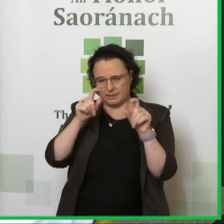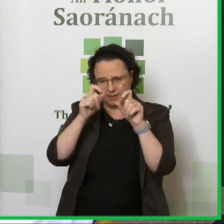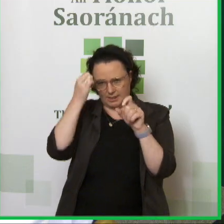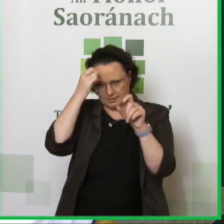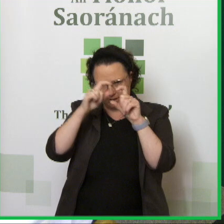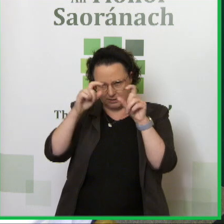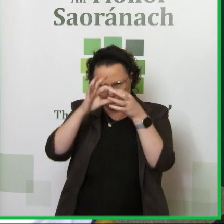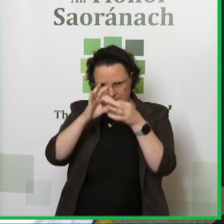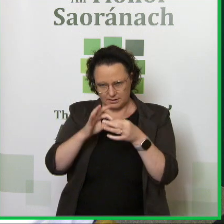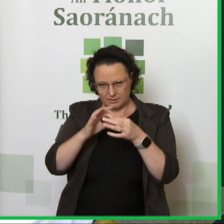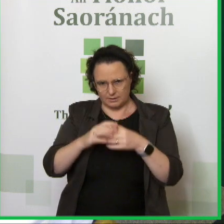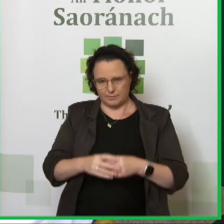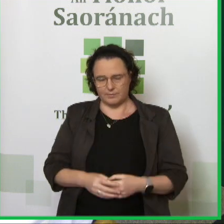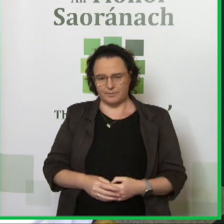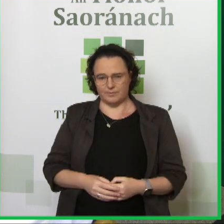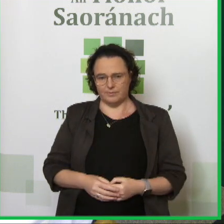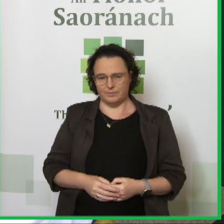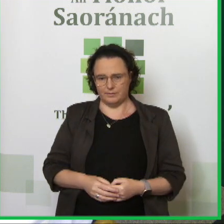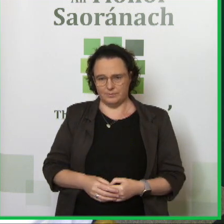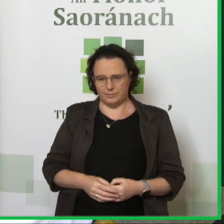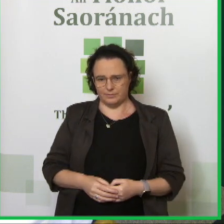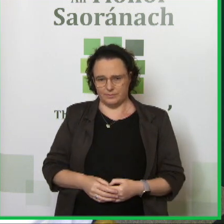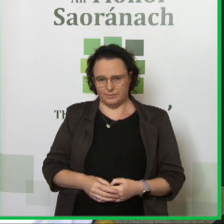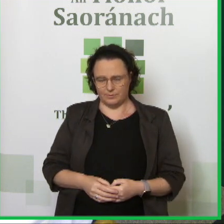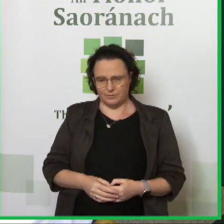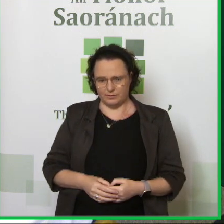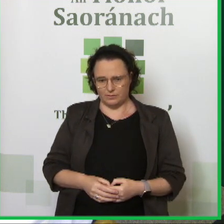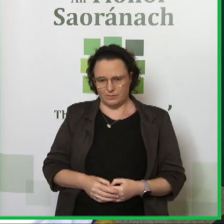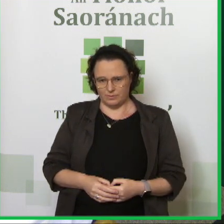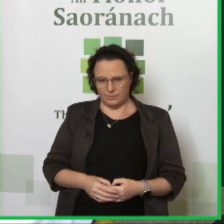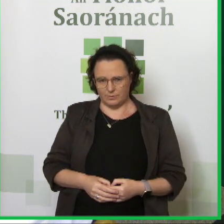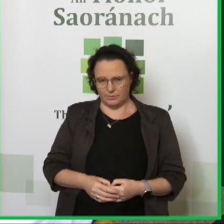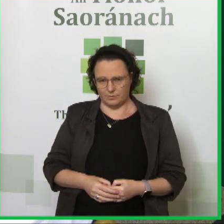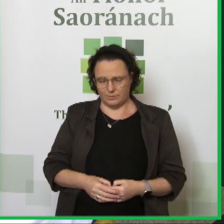Evidence-based. I think the only bit's missing is evidence-based, isn't it?